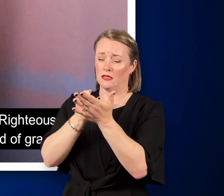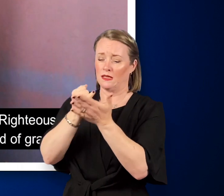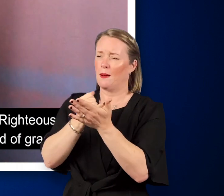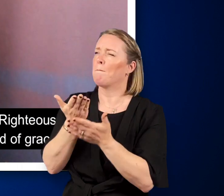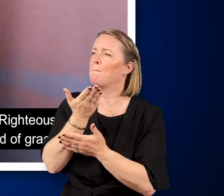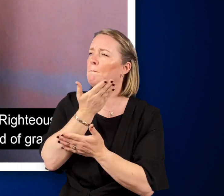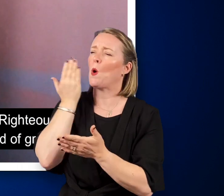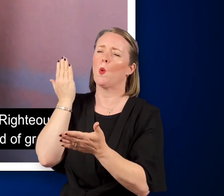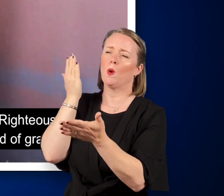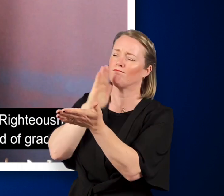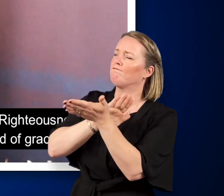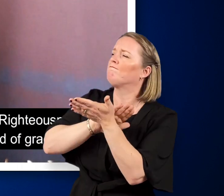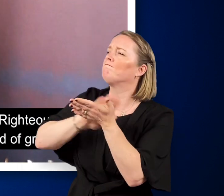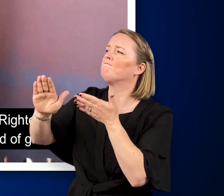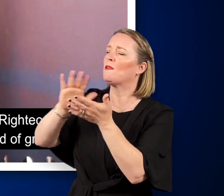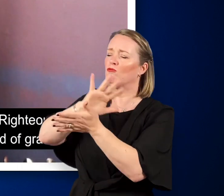perfect, spotless